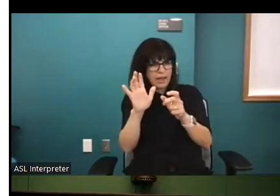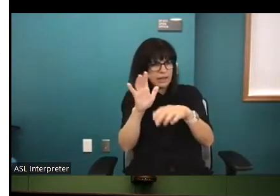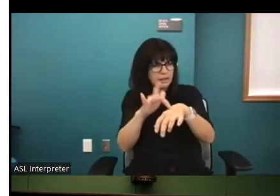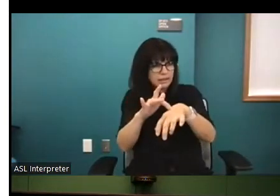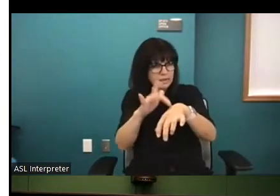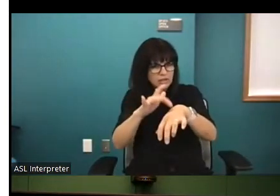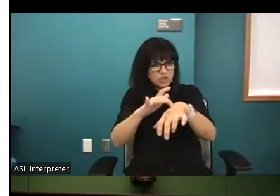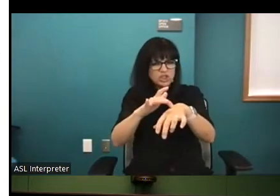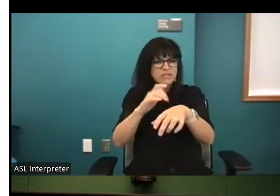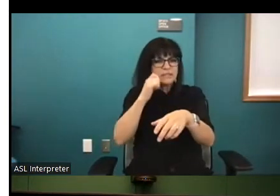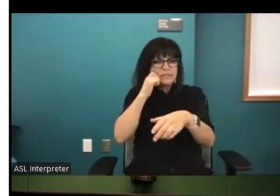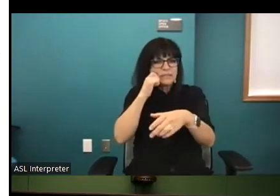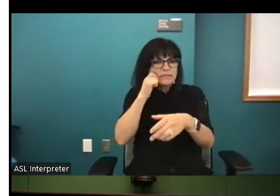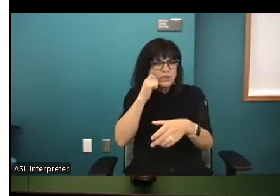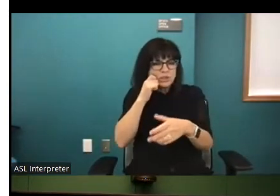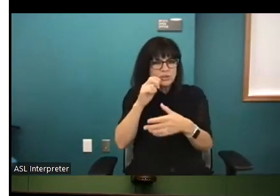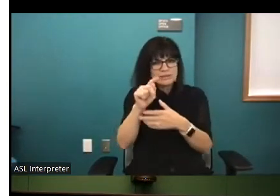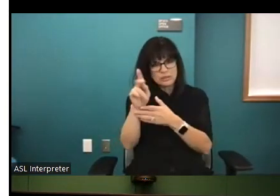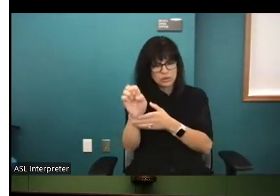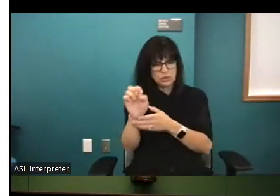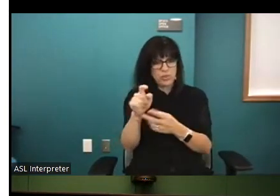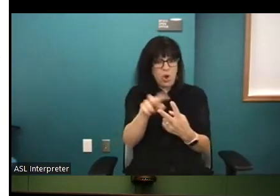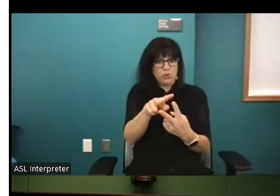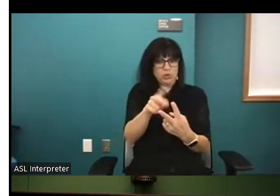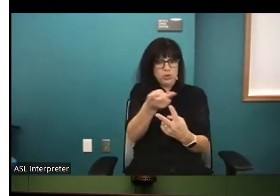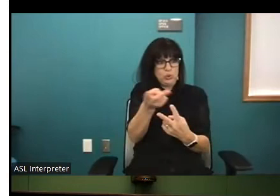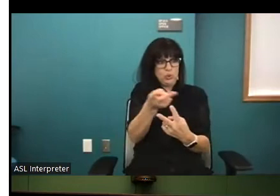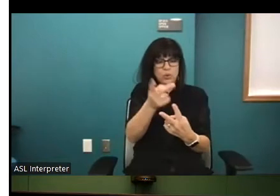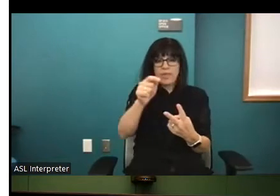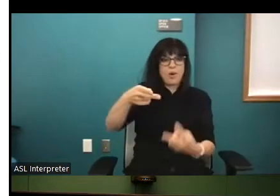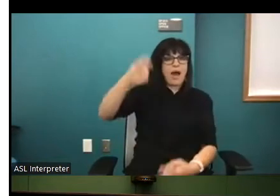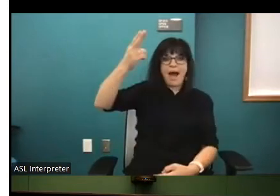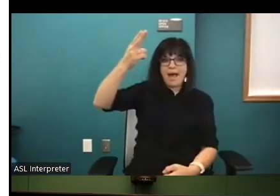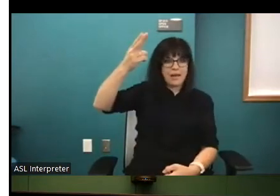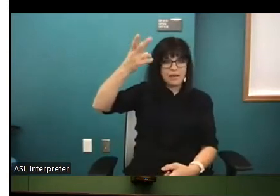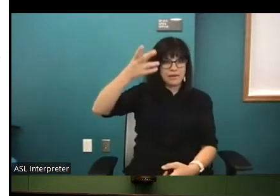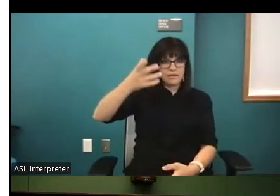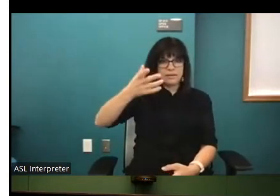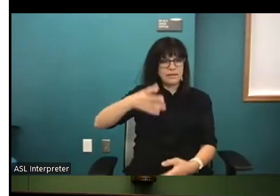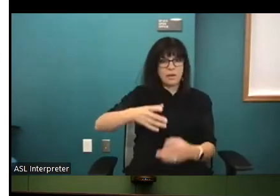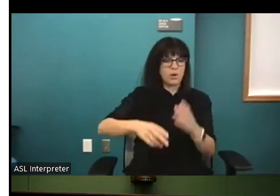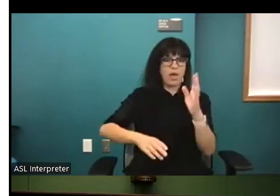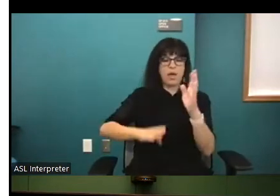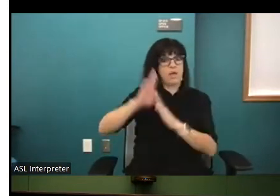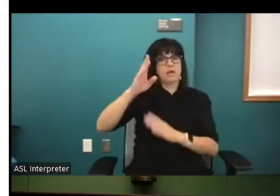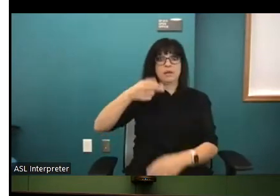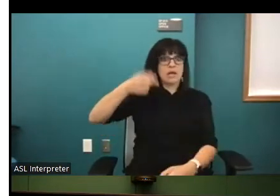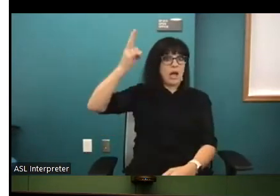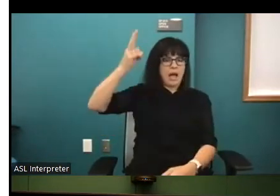tissue. In that case, those 2 electrodes were high, like they were gone off the charts,